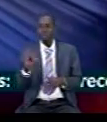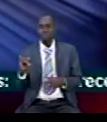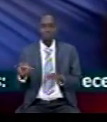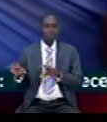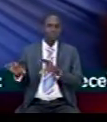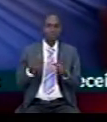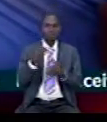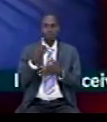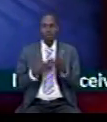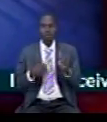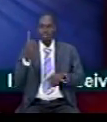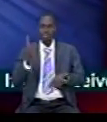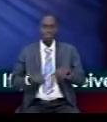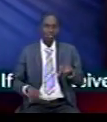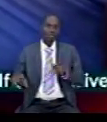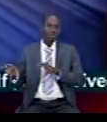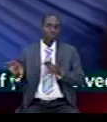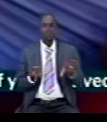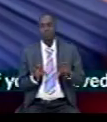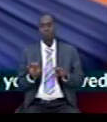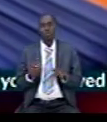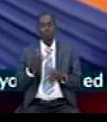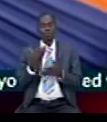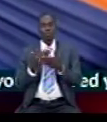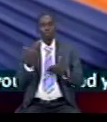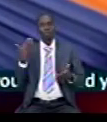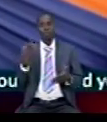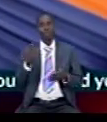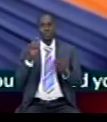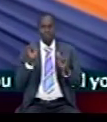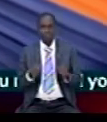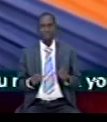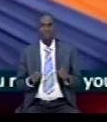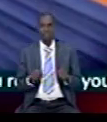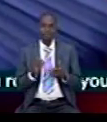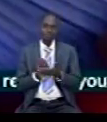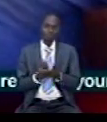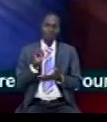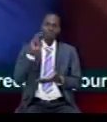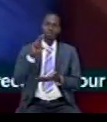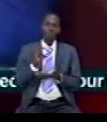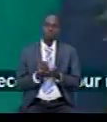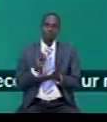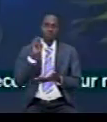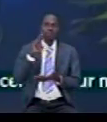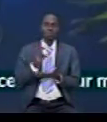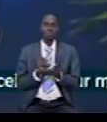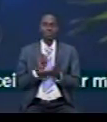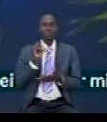shake my waist, do anyhow I like. I can now jump.